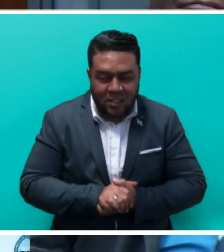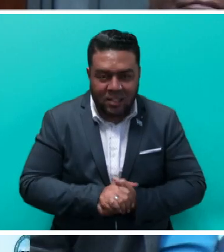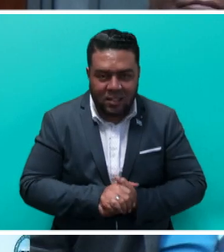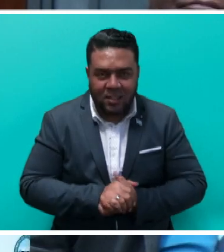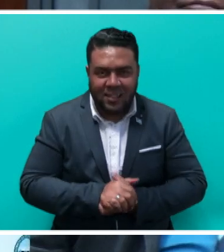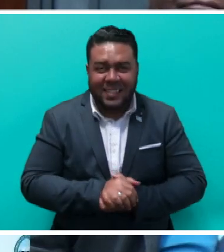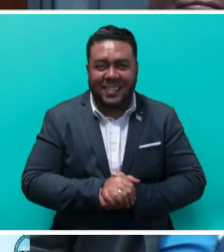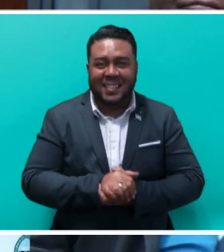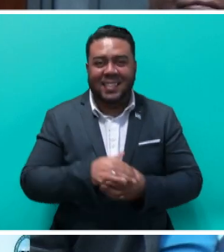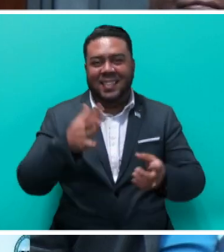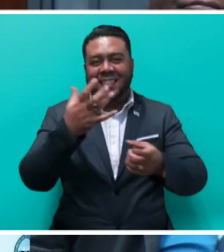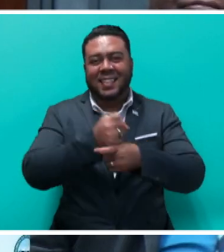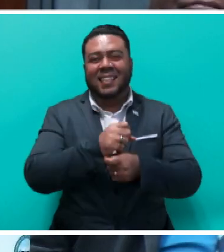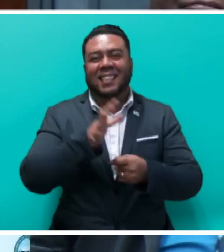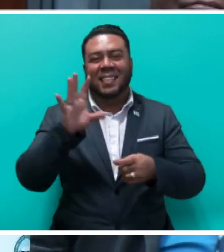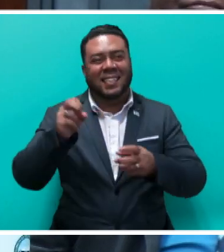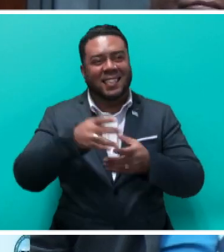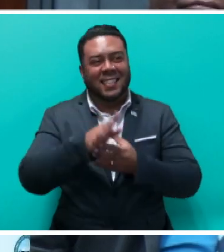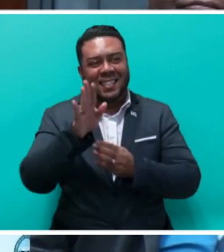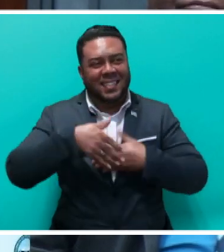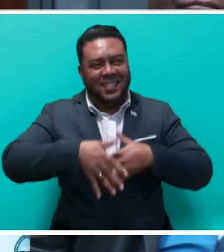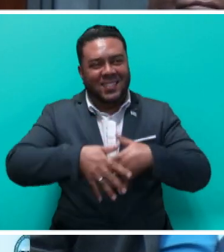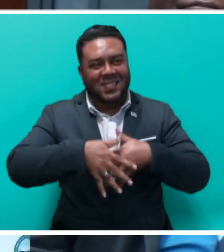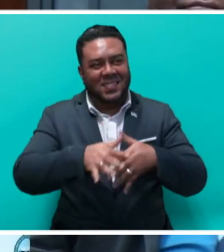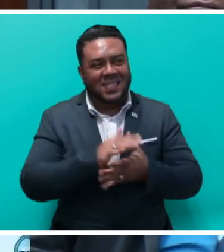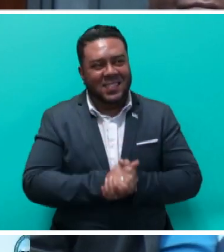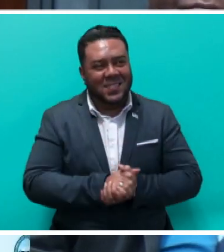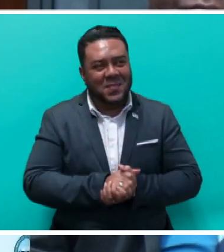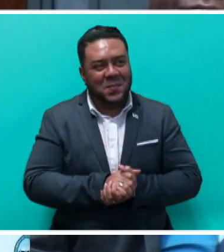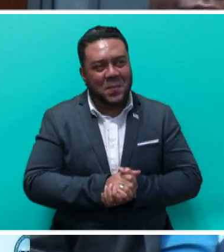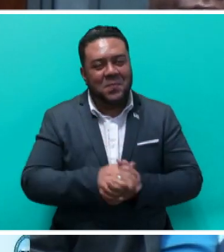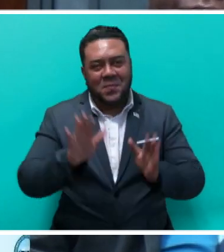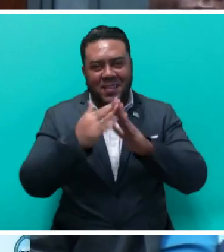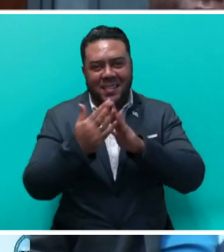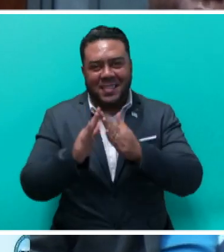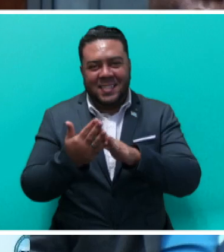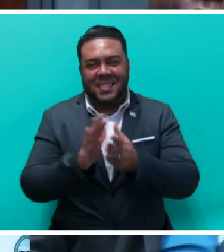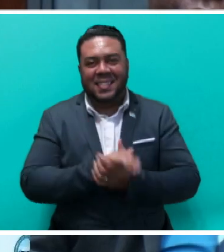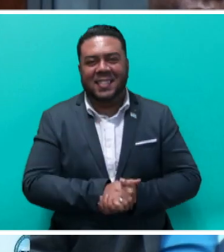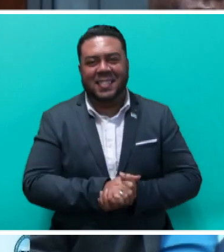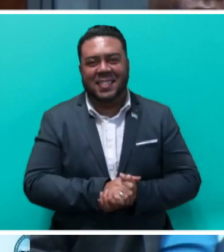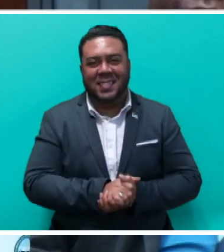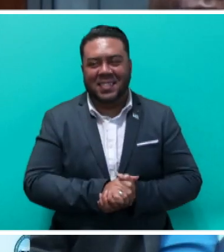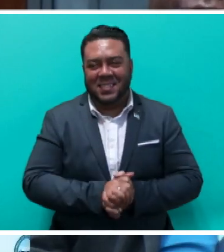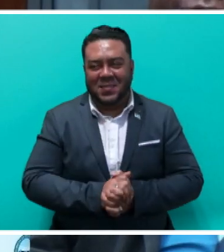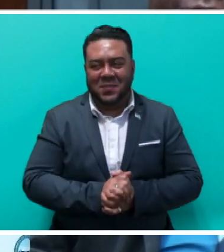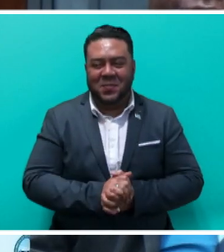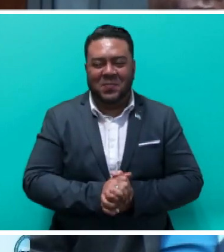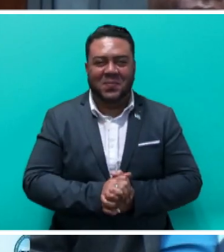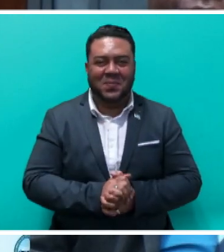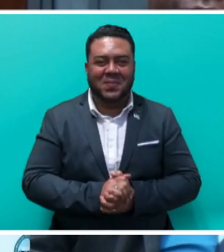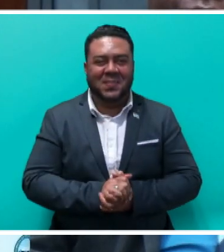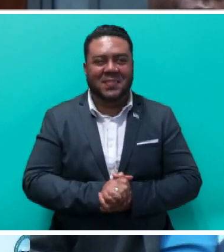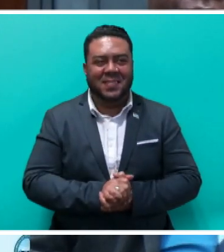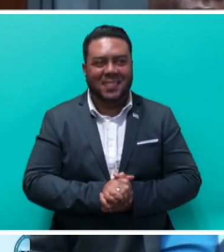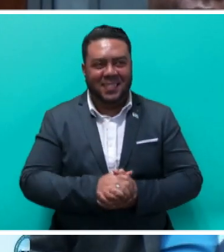agencies, and in partnership with the private sector and our communities. Mr. Speaker, sir, the municipal councils are prompted